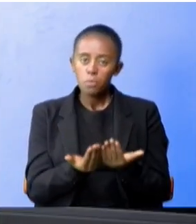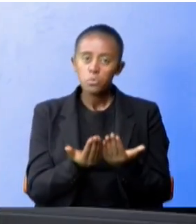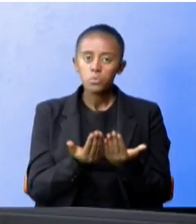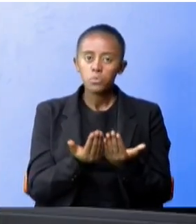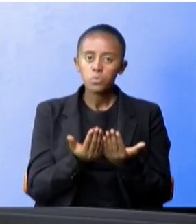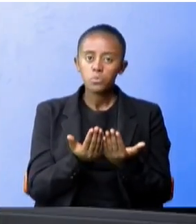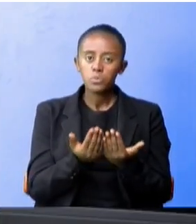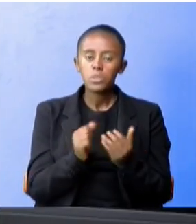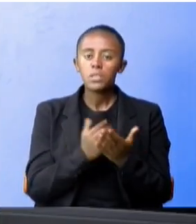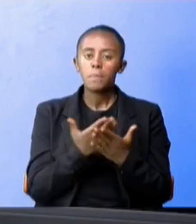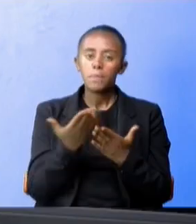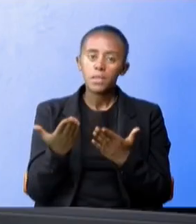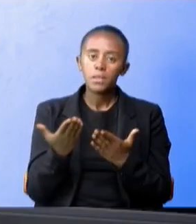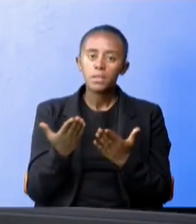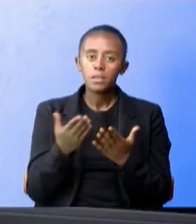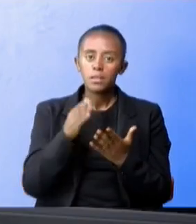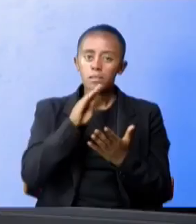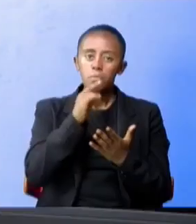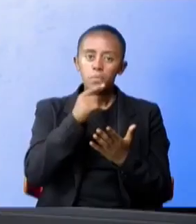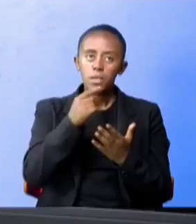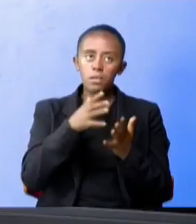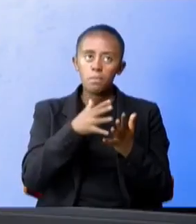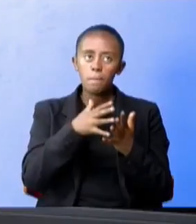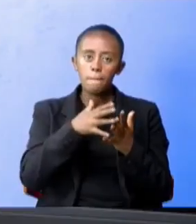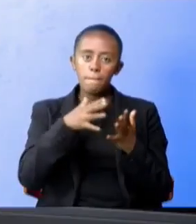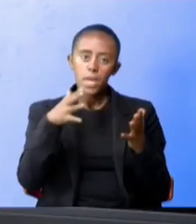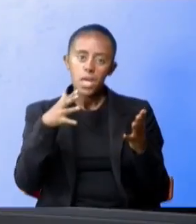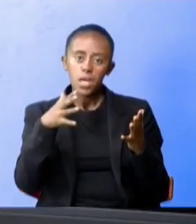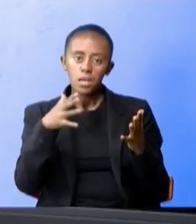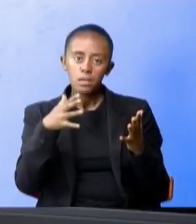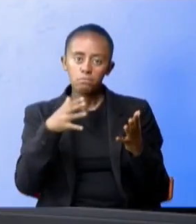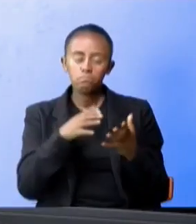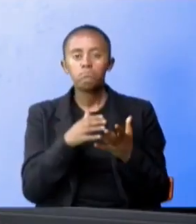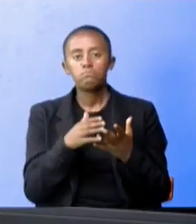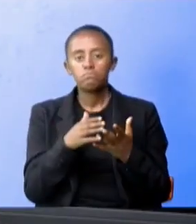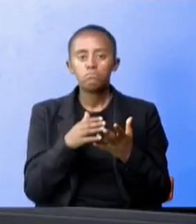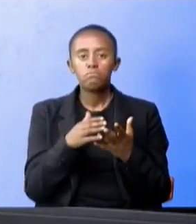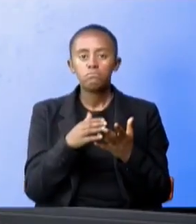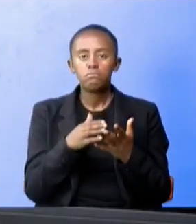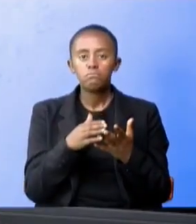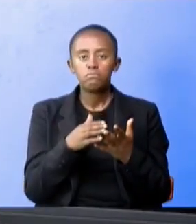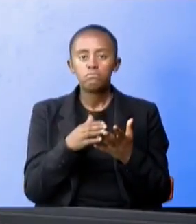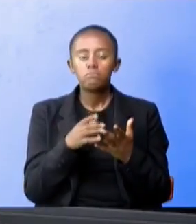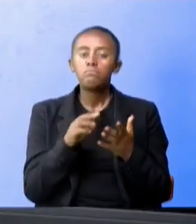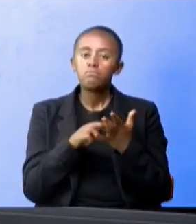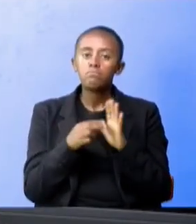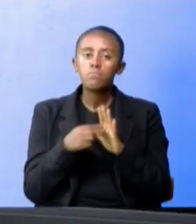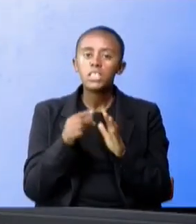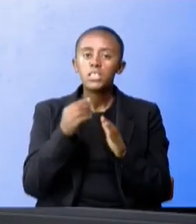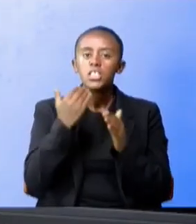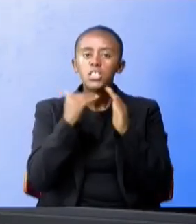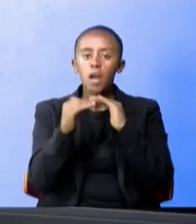is what? Big. Something is, in this case, what? Immense in size. They're both talking